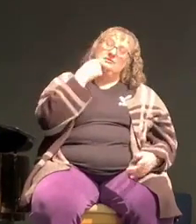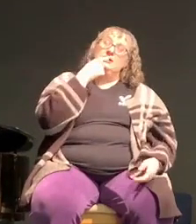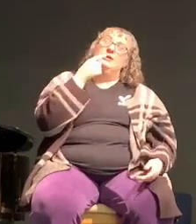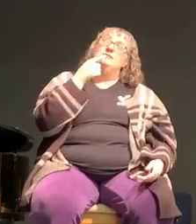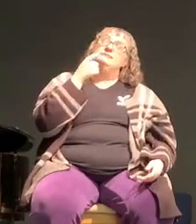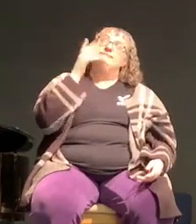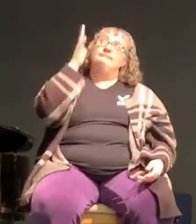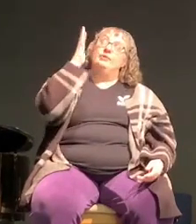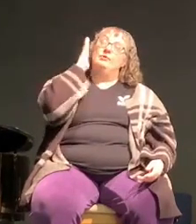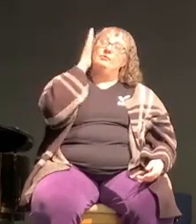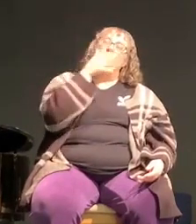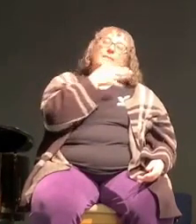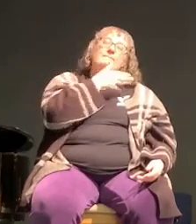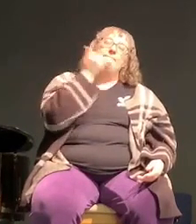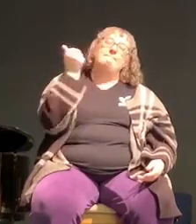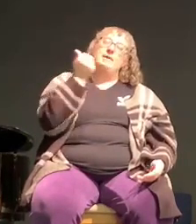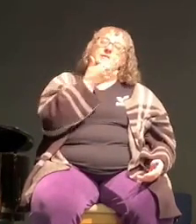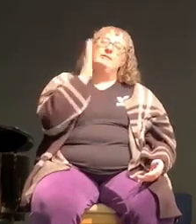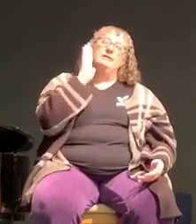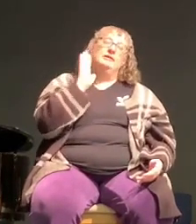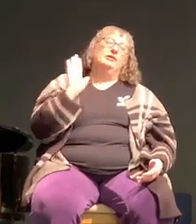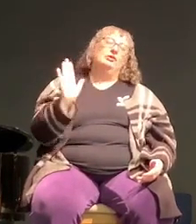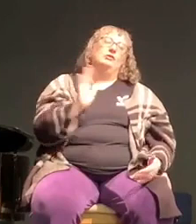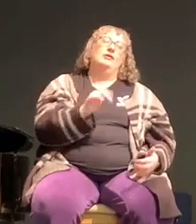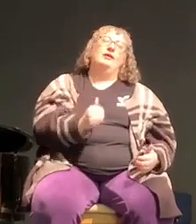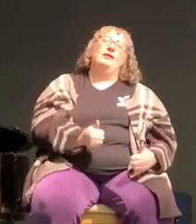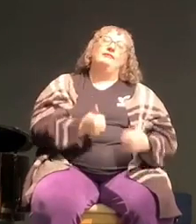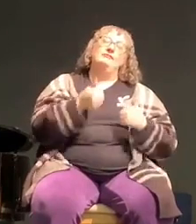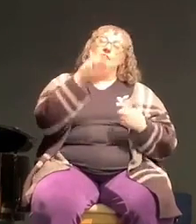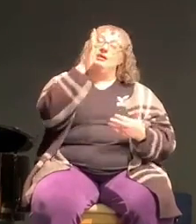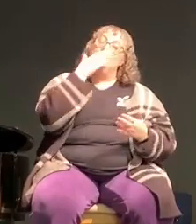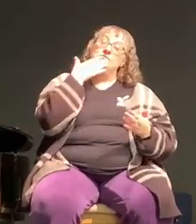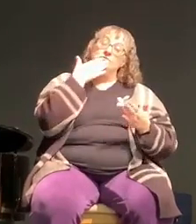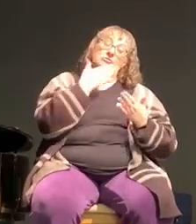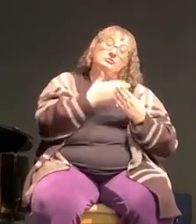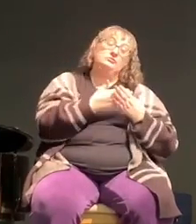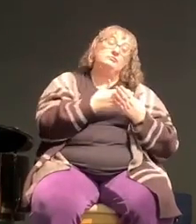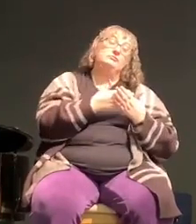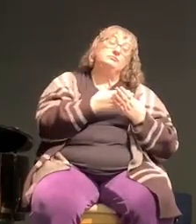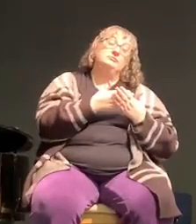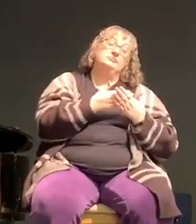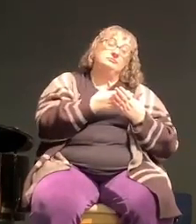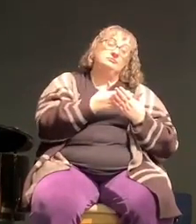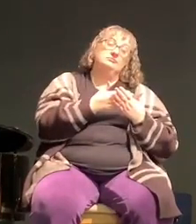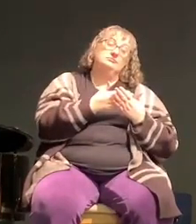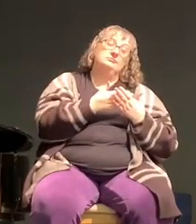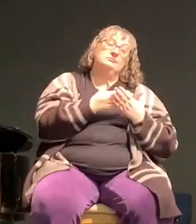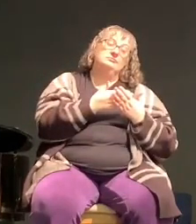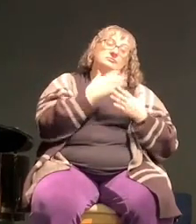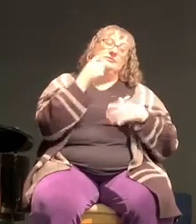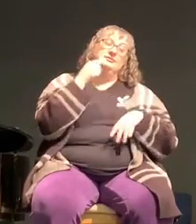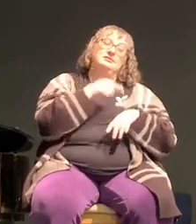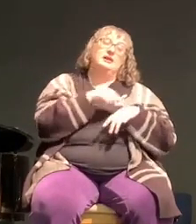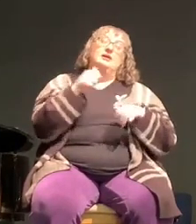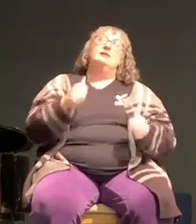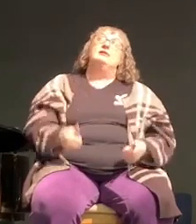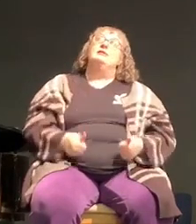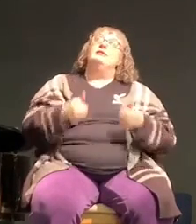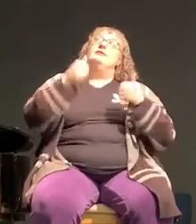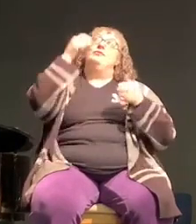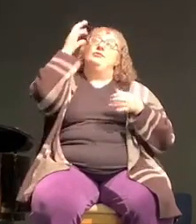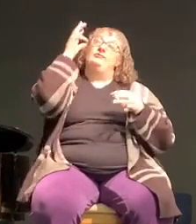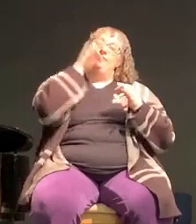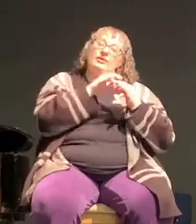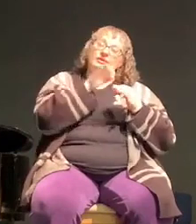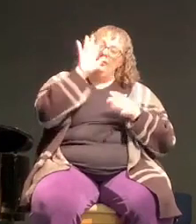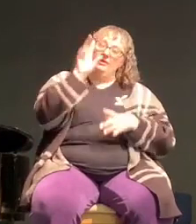I will be the best thing in your life. God is good. It's time to live our faith